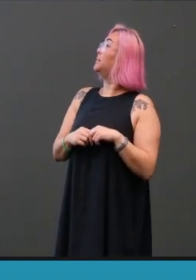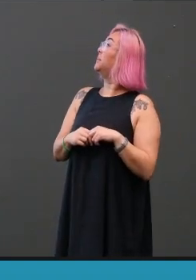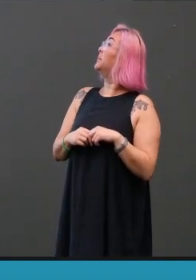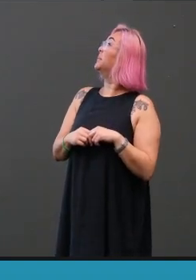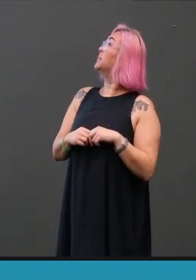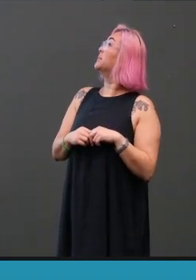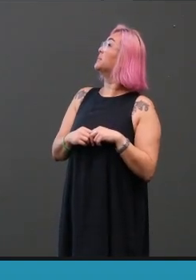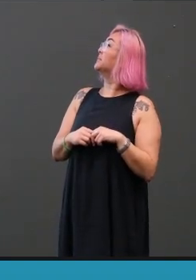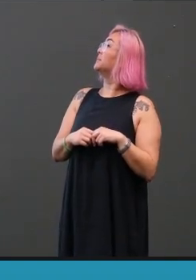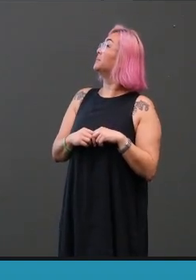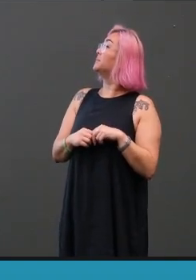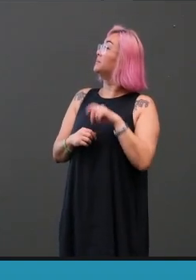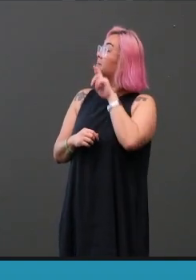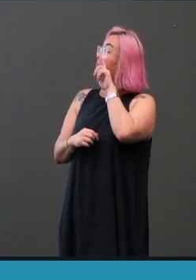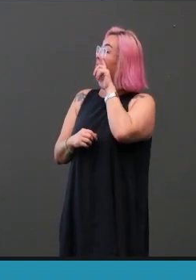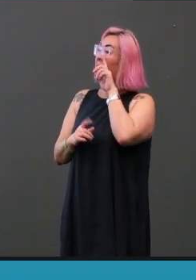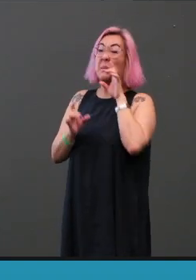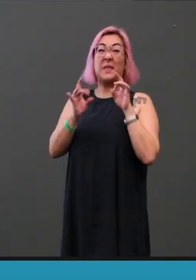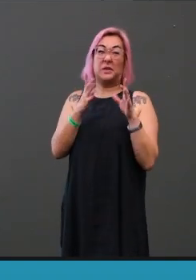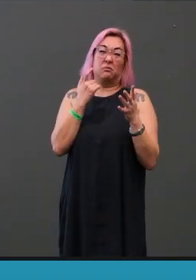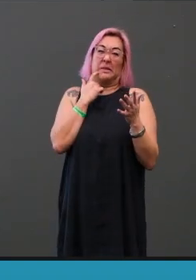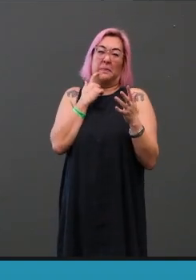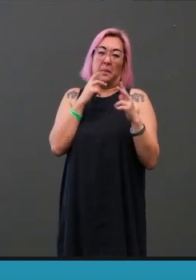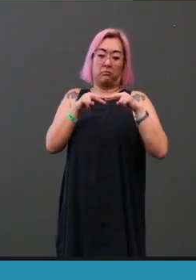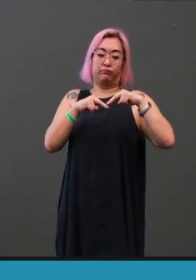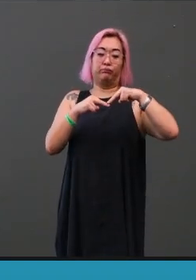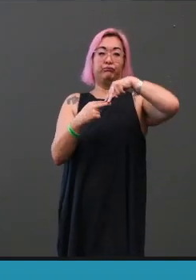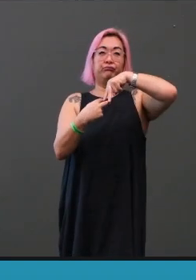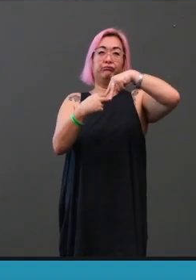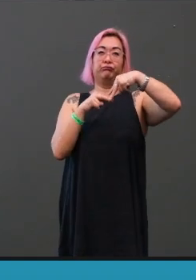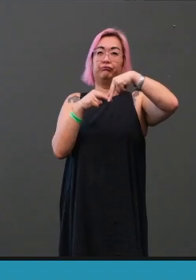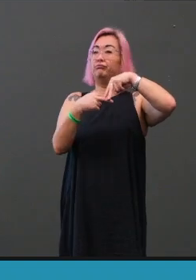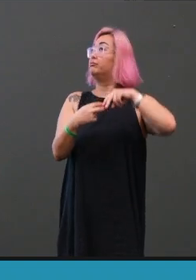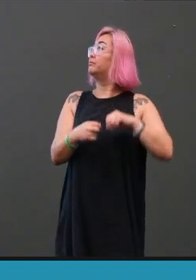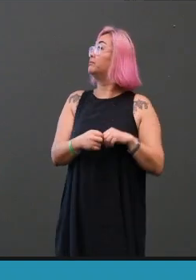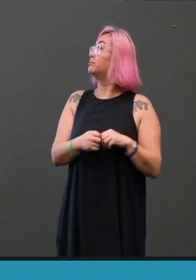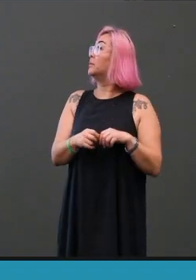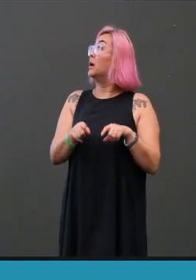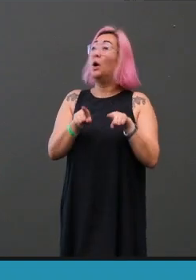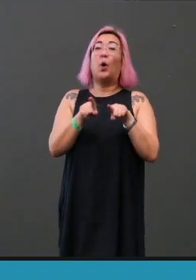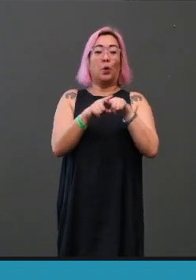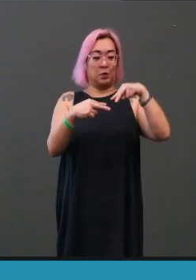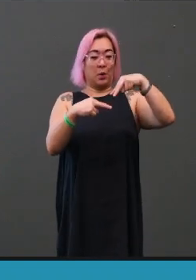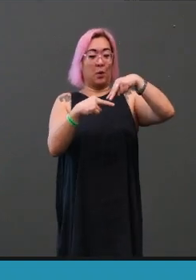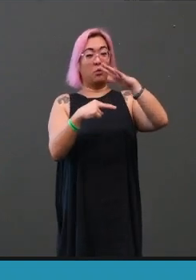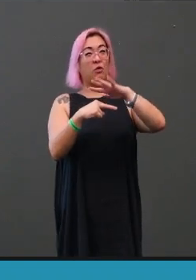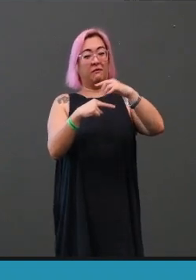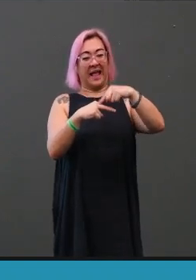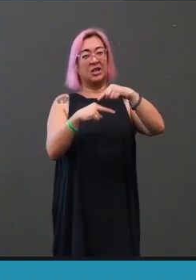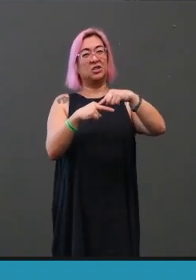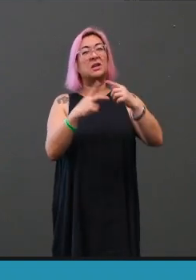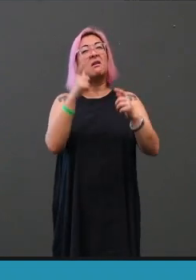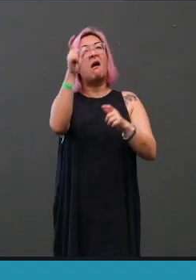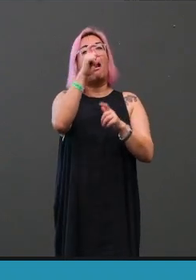But that's about it. And we also want to actually tint the character sprite a little bit darker as well, unless you want like a perfect mirror